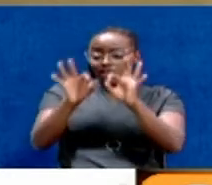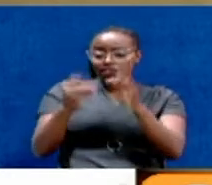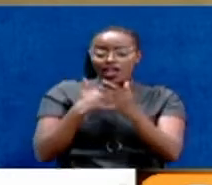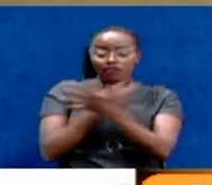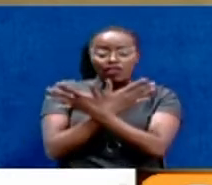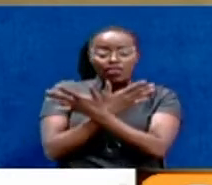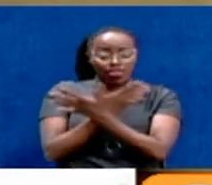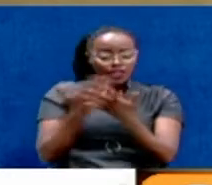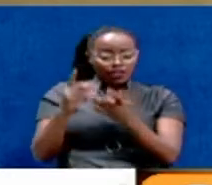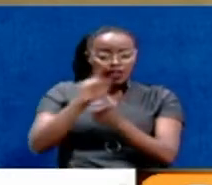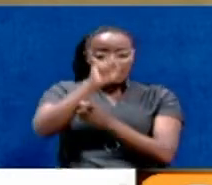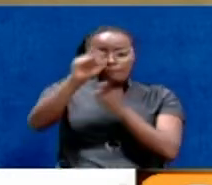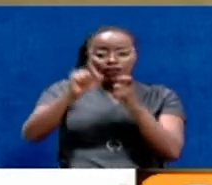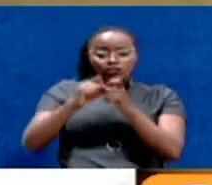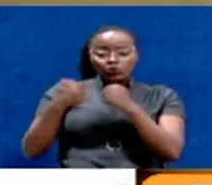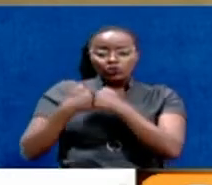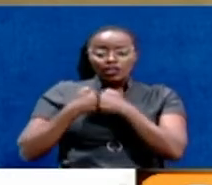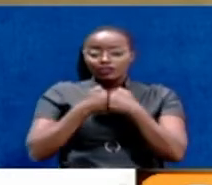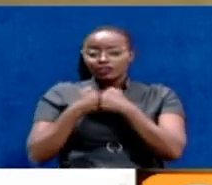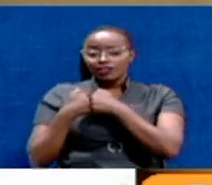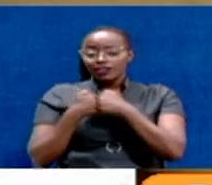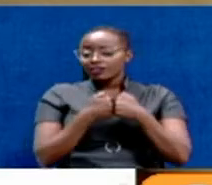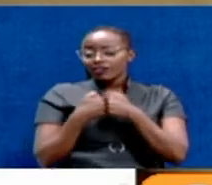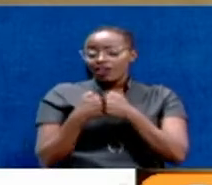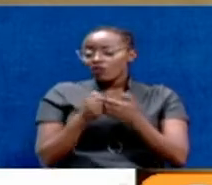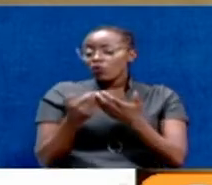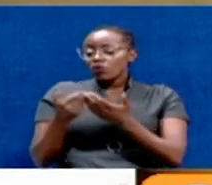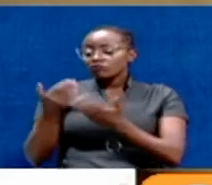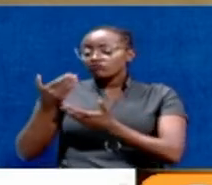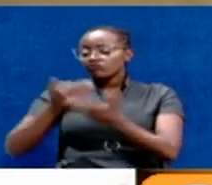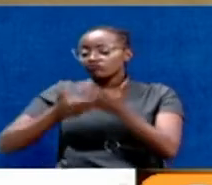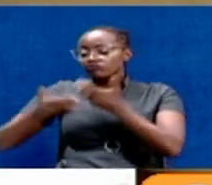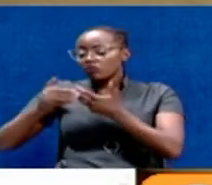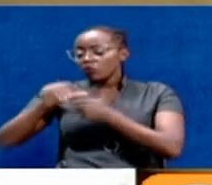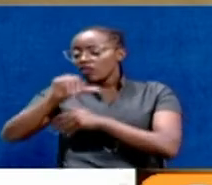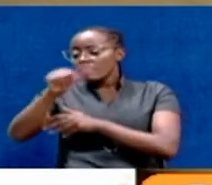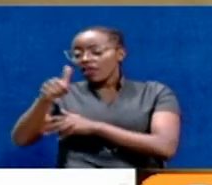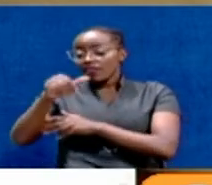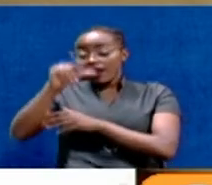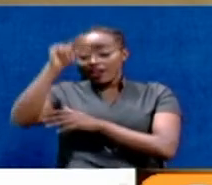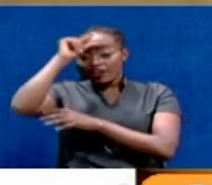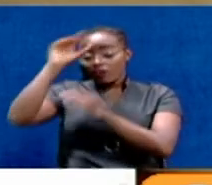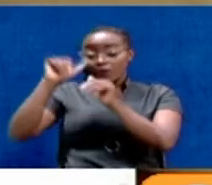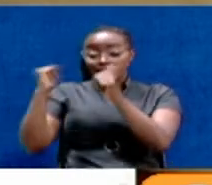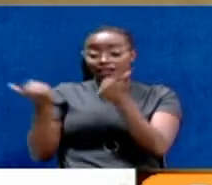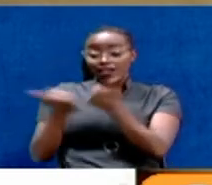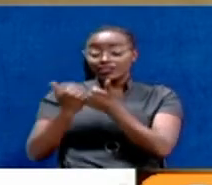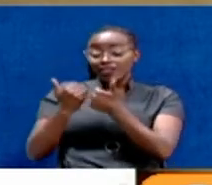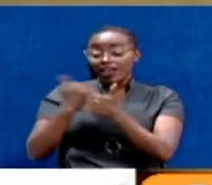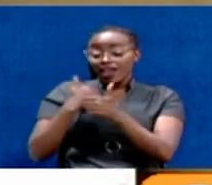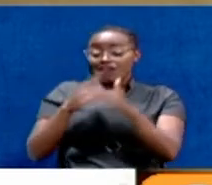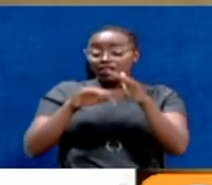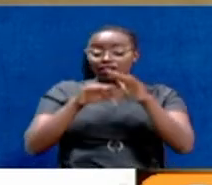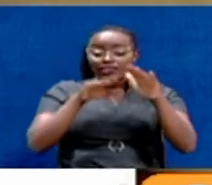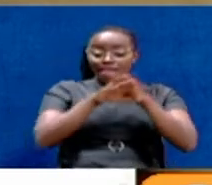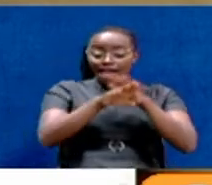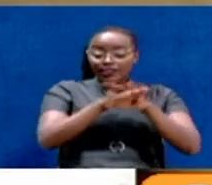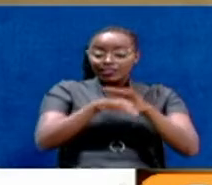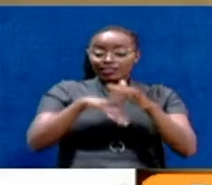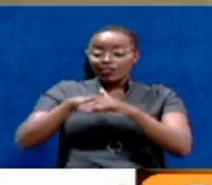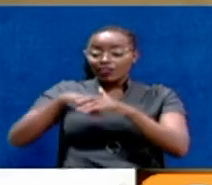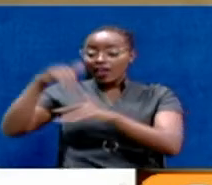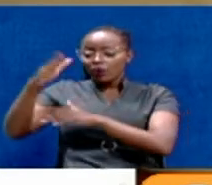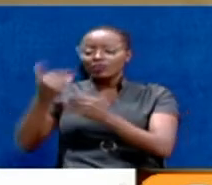encounter any particular challenges. We liaise with the other government agencies just to make sure that their entry and exit is